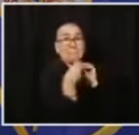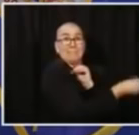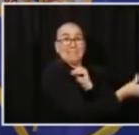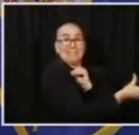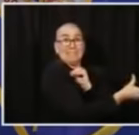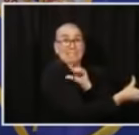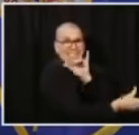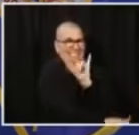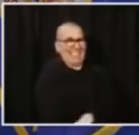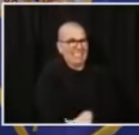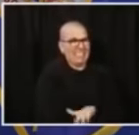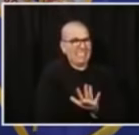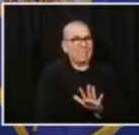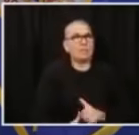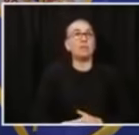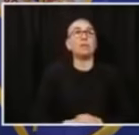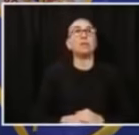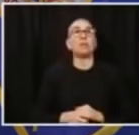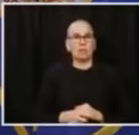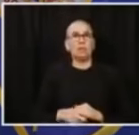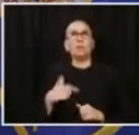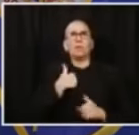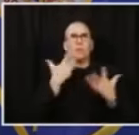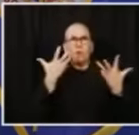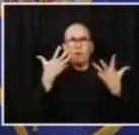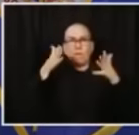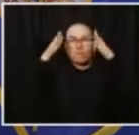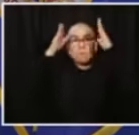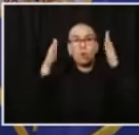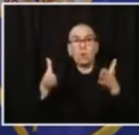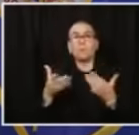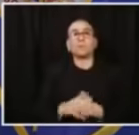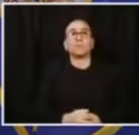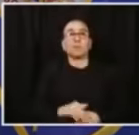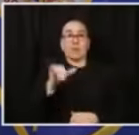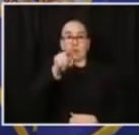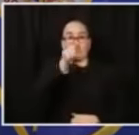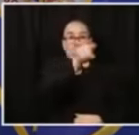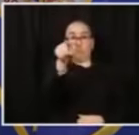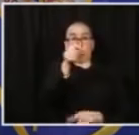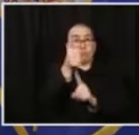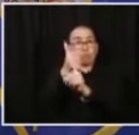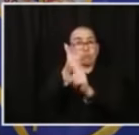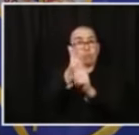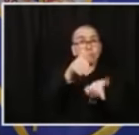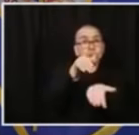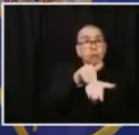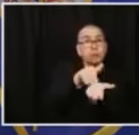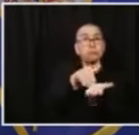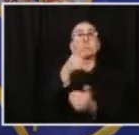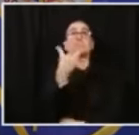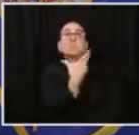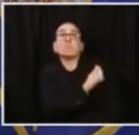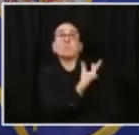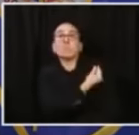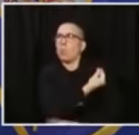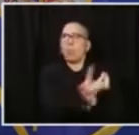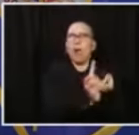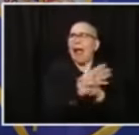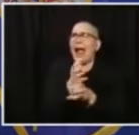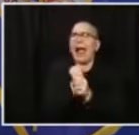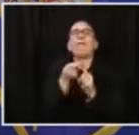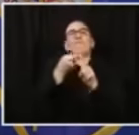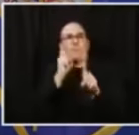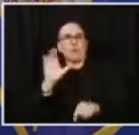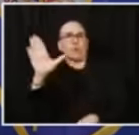sites. So in other words, if you're a healthcare worker, you will get vaccinated at your work site. So there's not a place now for Minnesotans